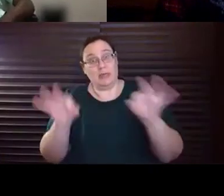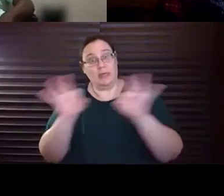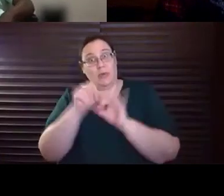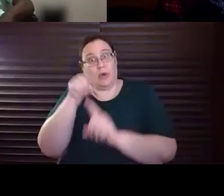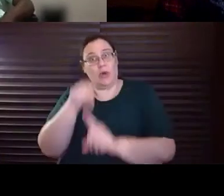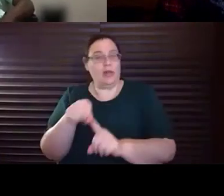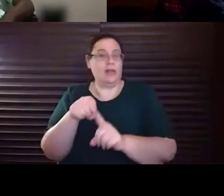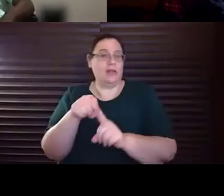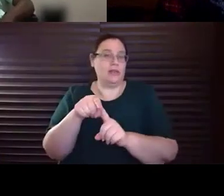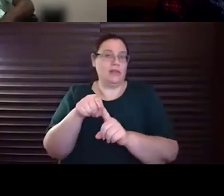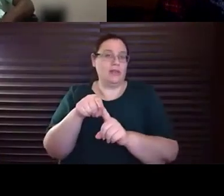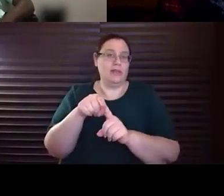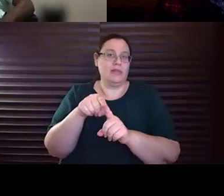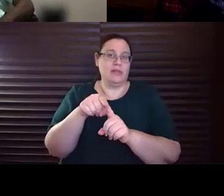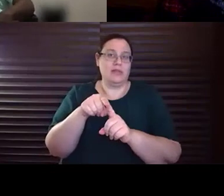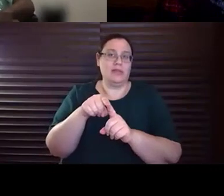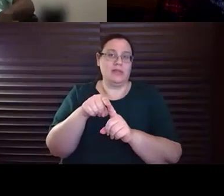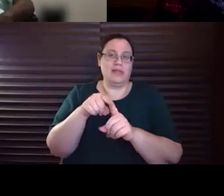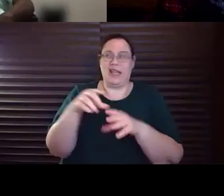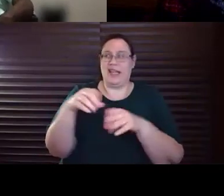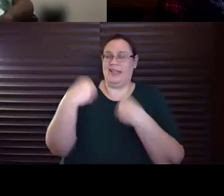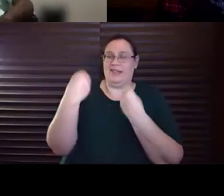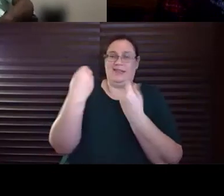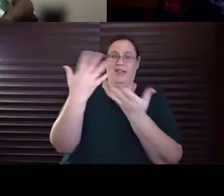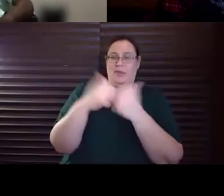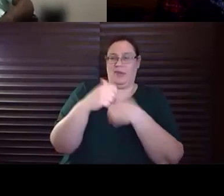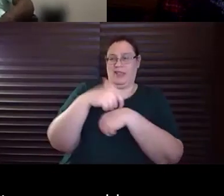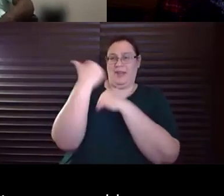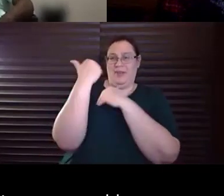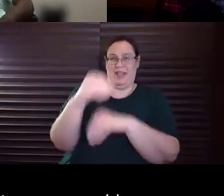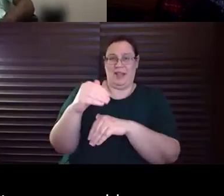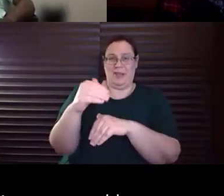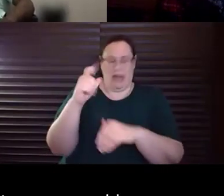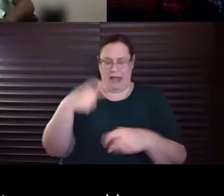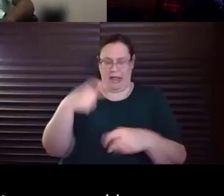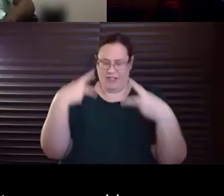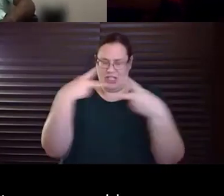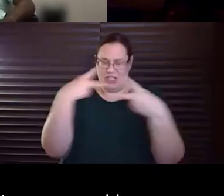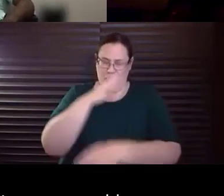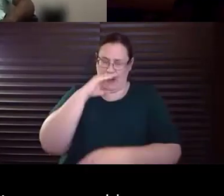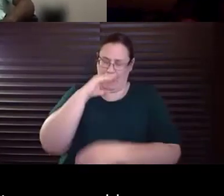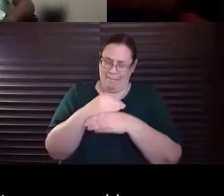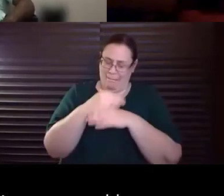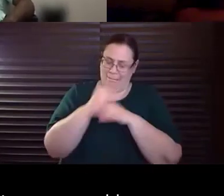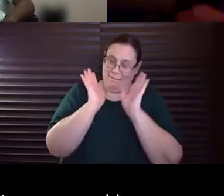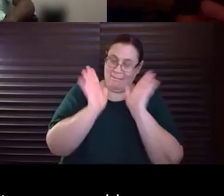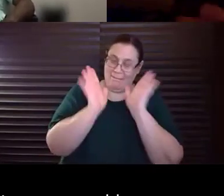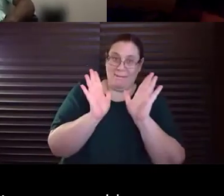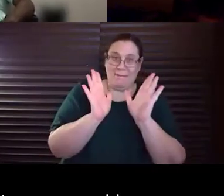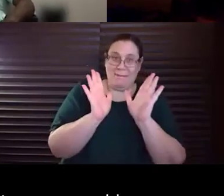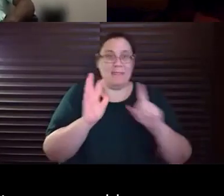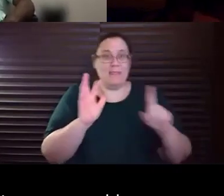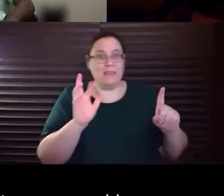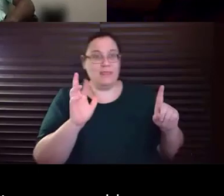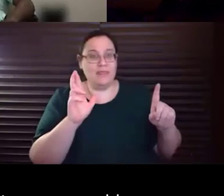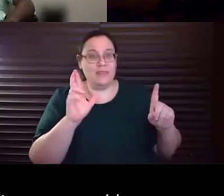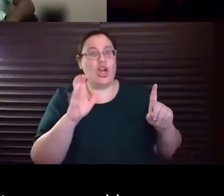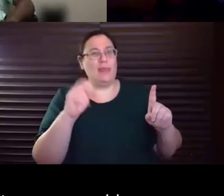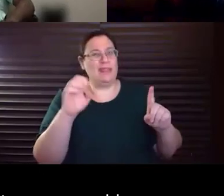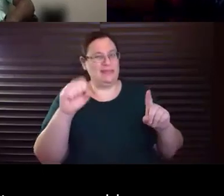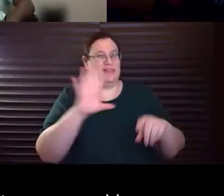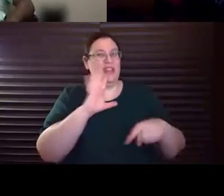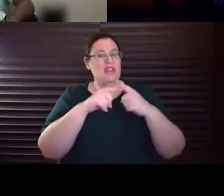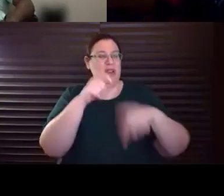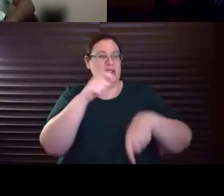give you within the time that we have, because I gotta shut up. So I'm about to say, speaking of time, I know